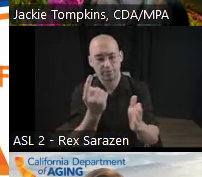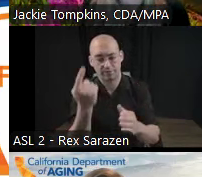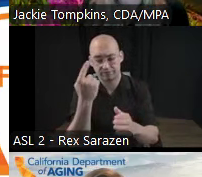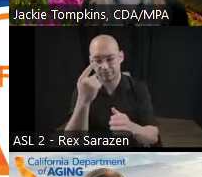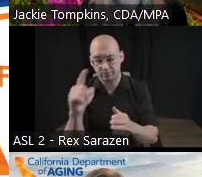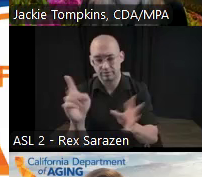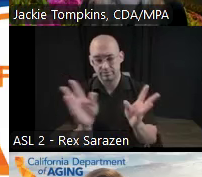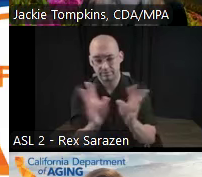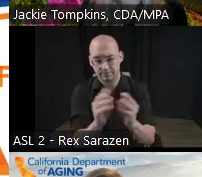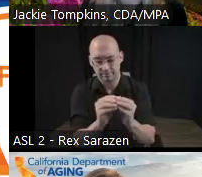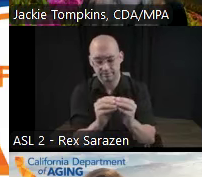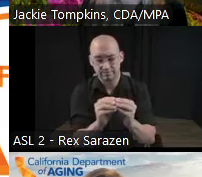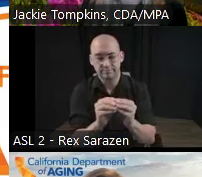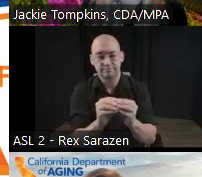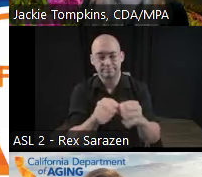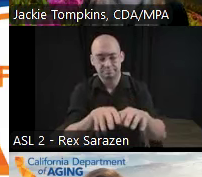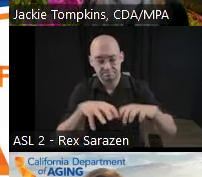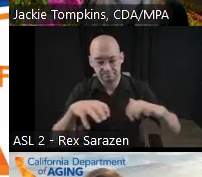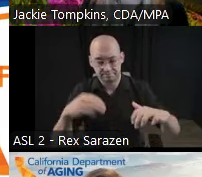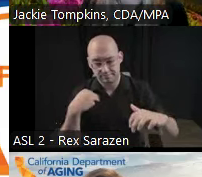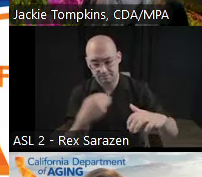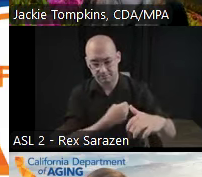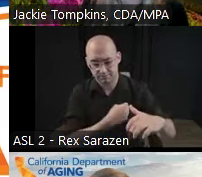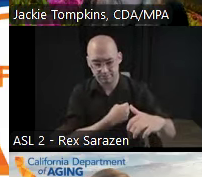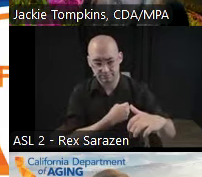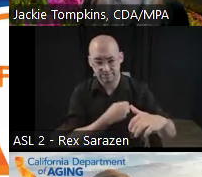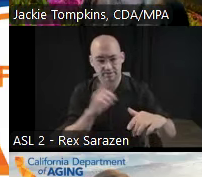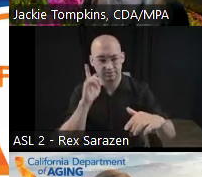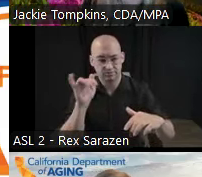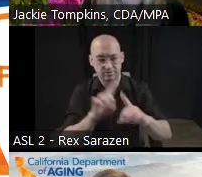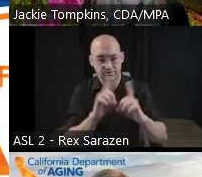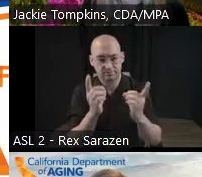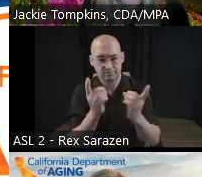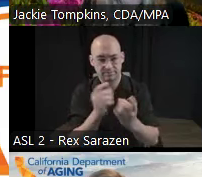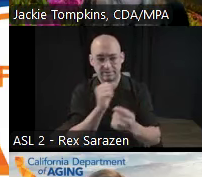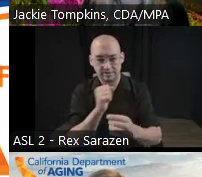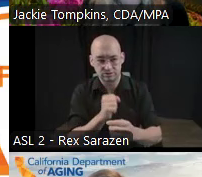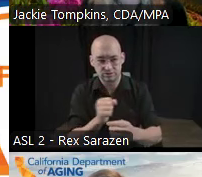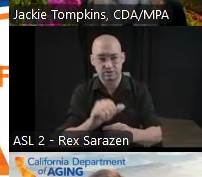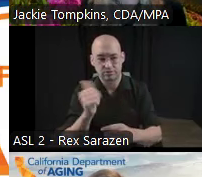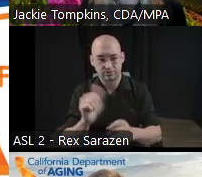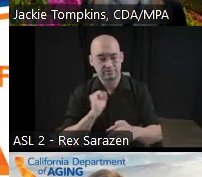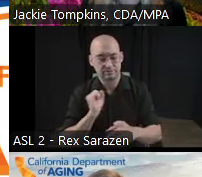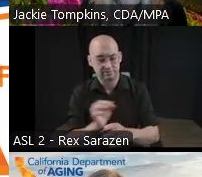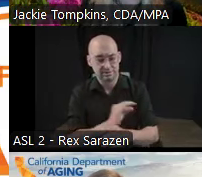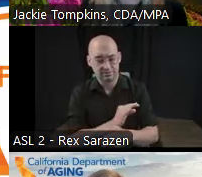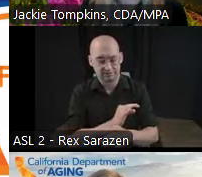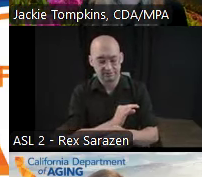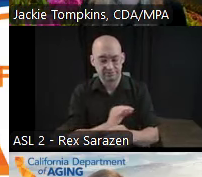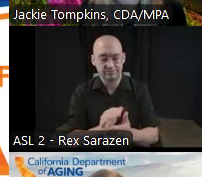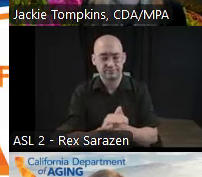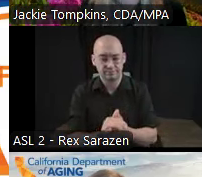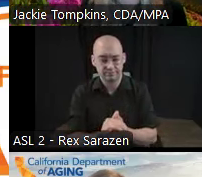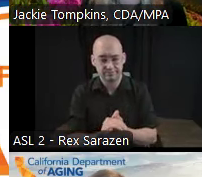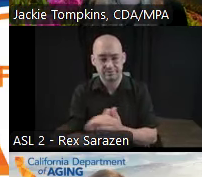members, California Department of Aging, and other state staff and our invited guest. And during the course of the meeting,